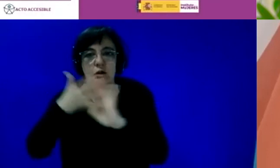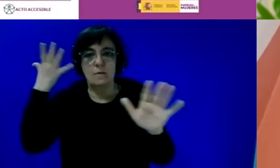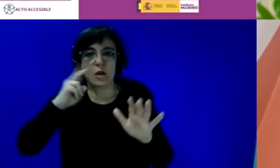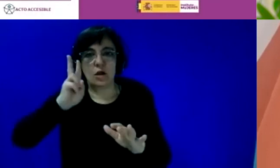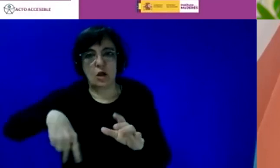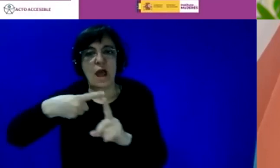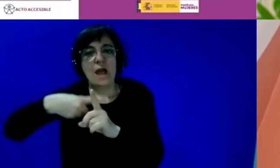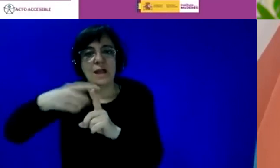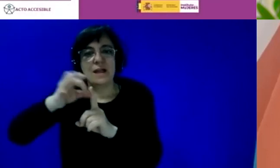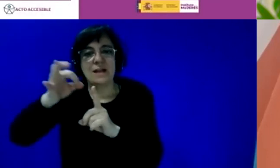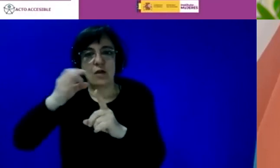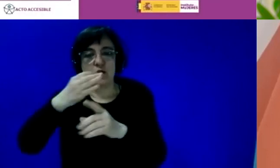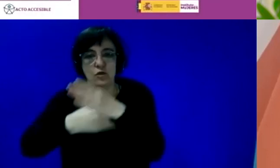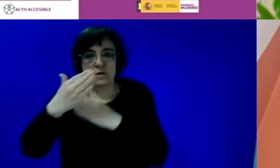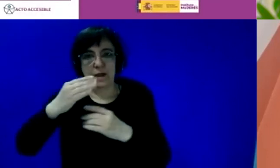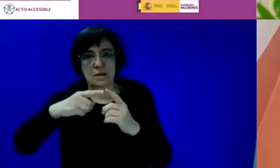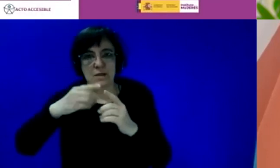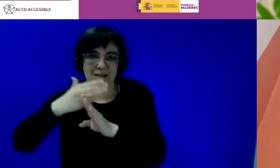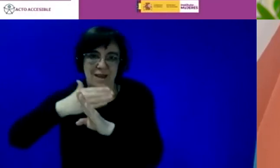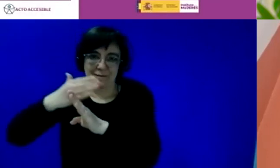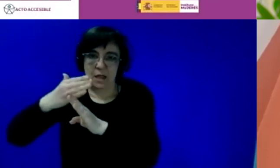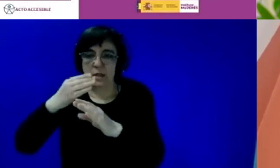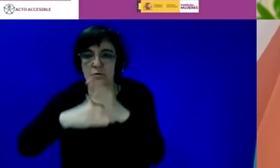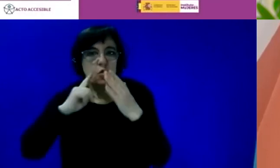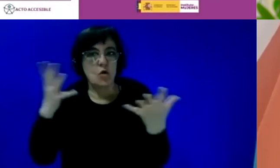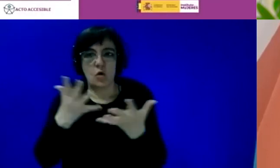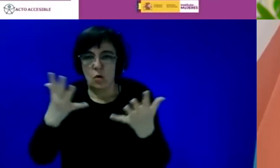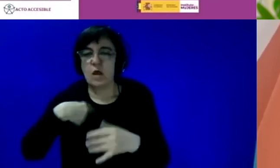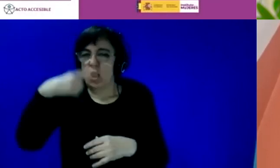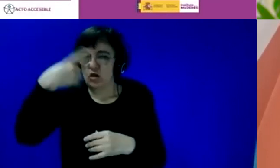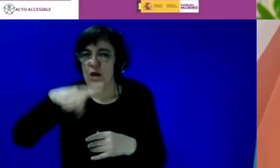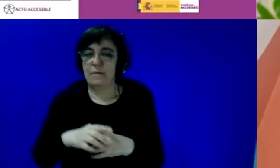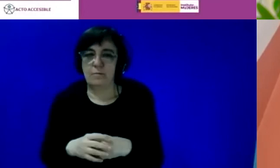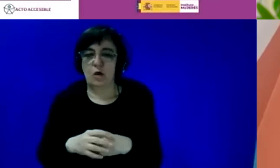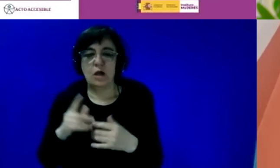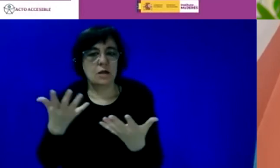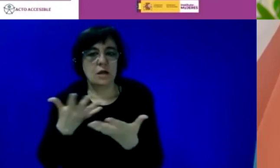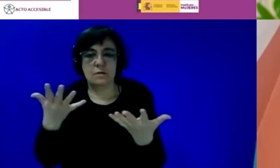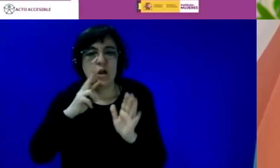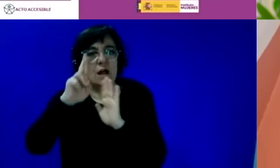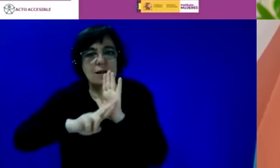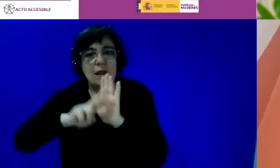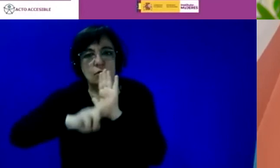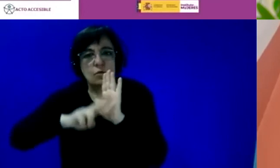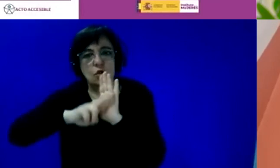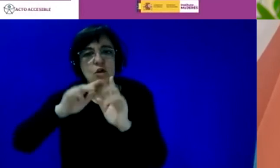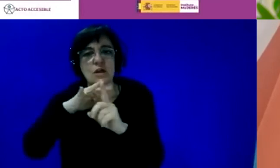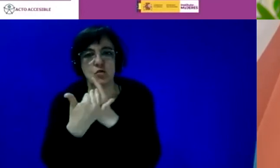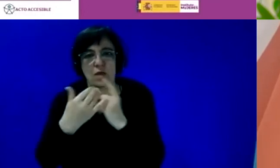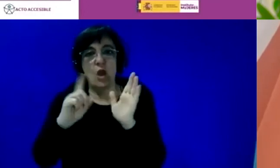have mechanisms in place very quickly, to recognize the level of disability of the persons